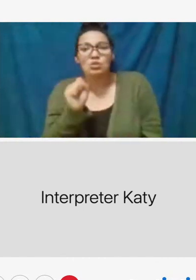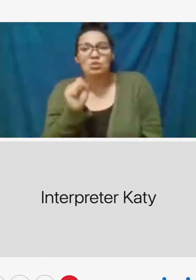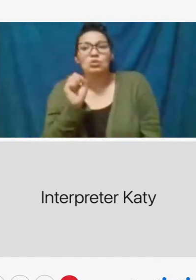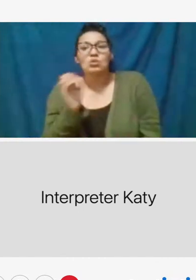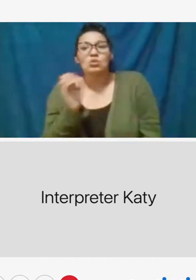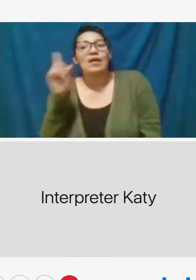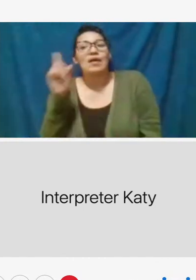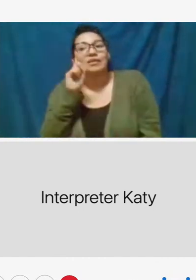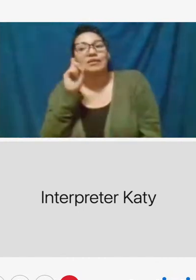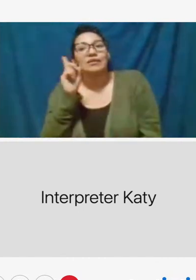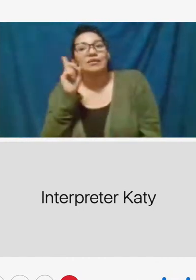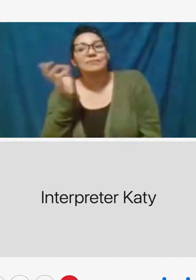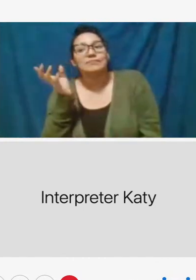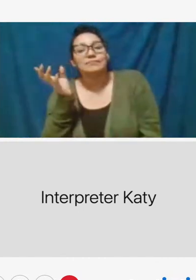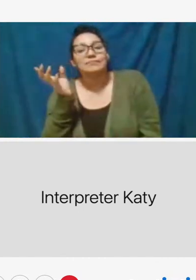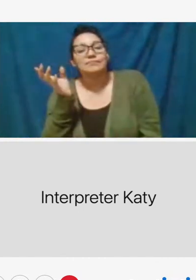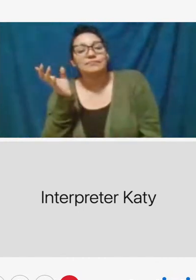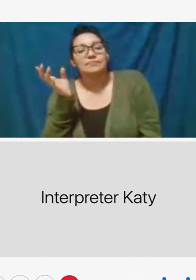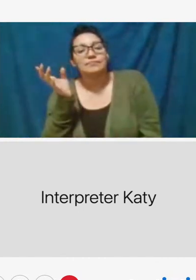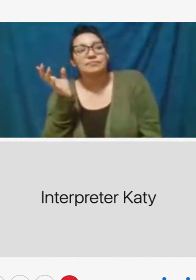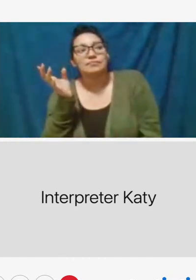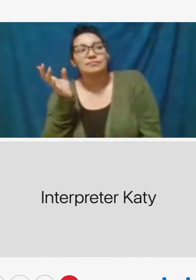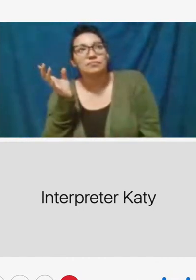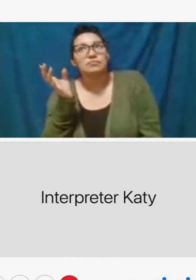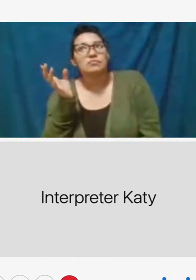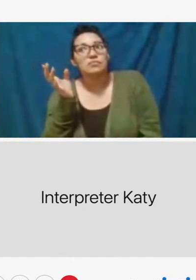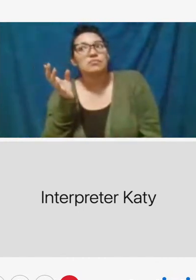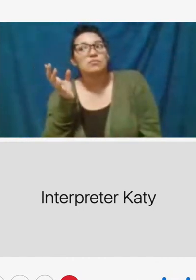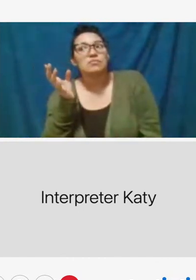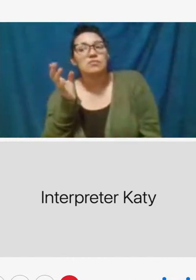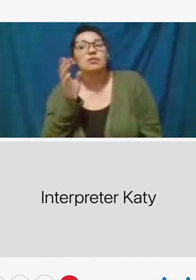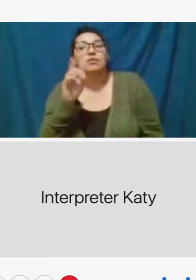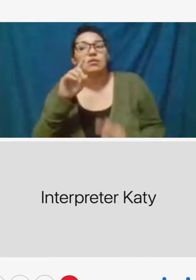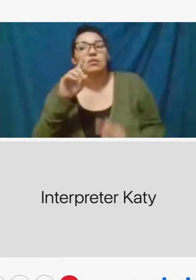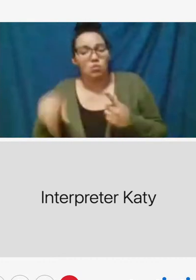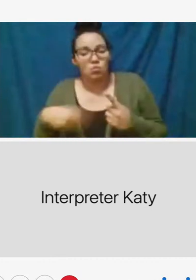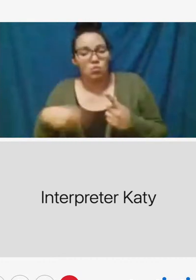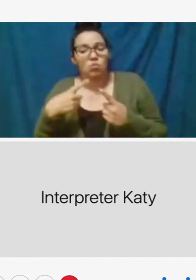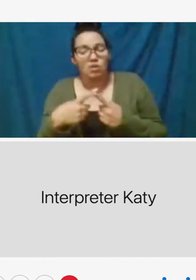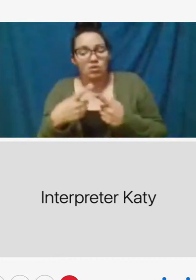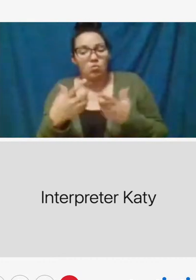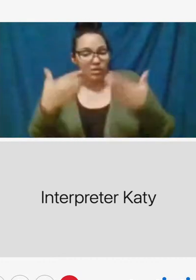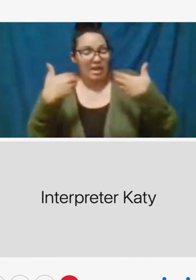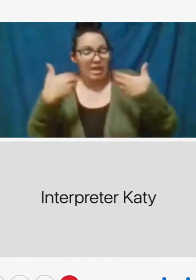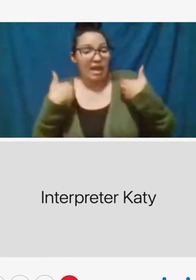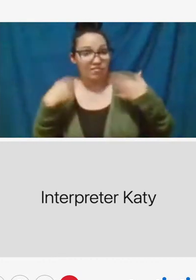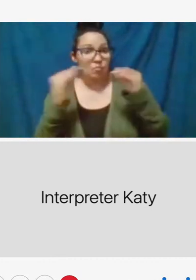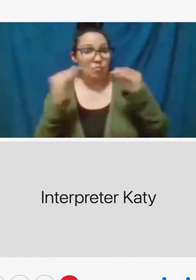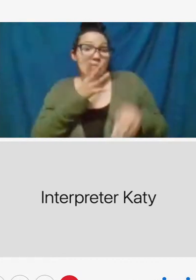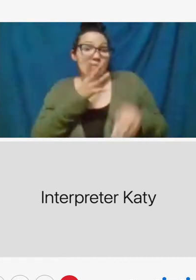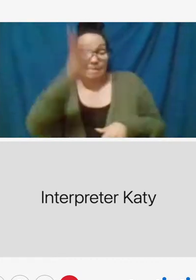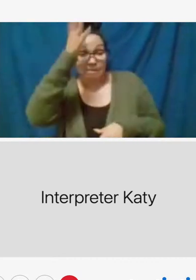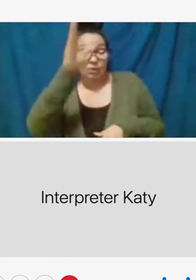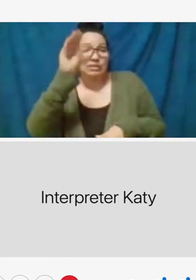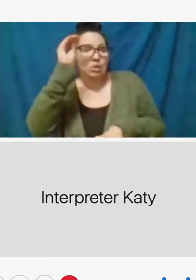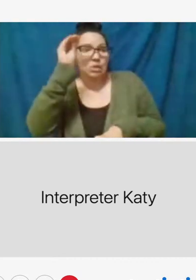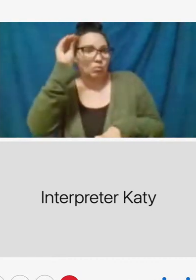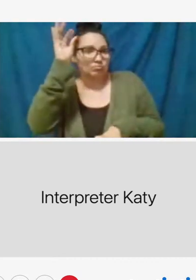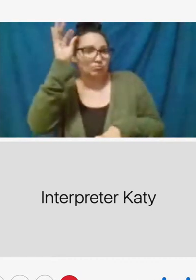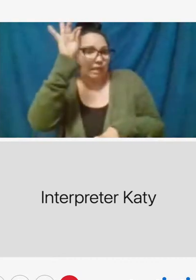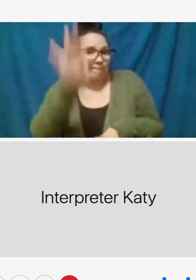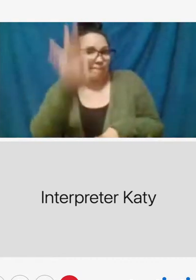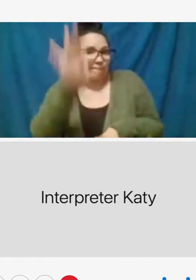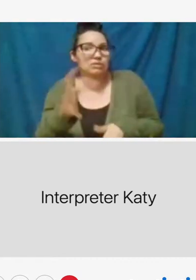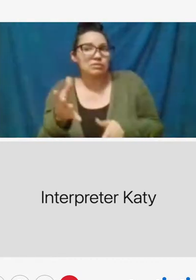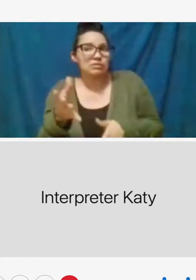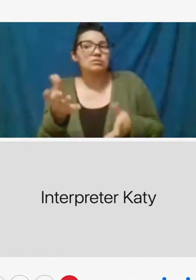will we'll uh once we get even parent but you'll the board will see that the options are uh will be I